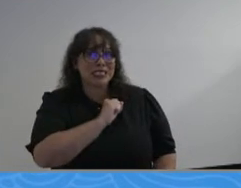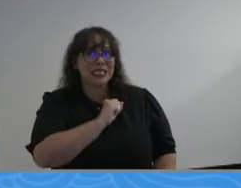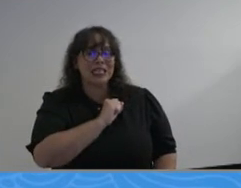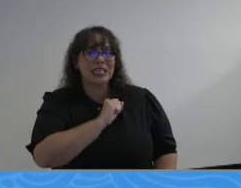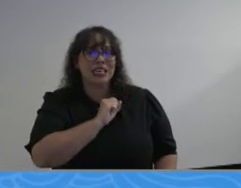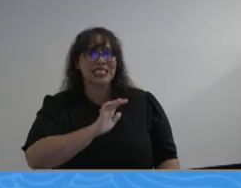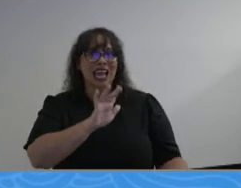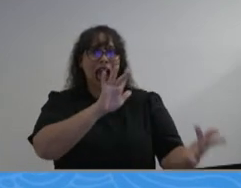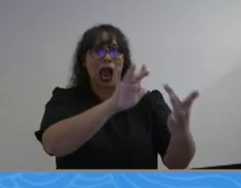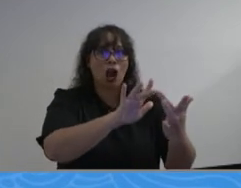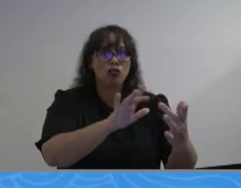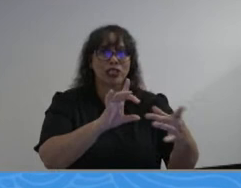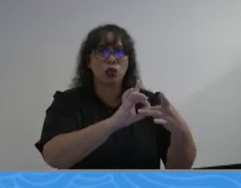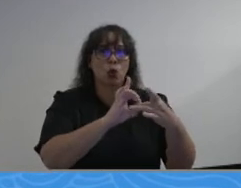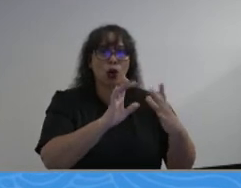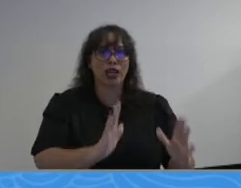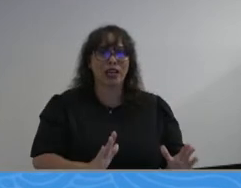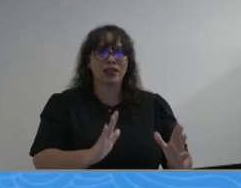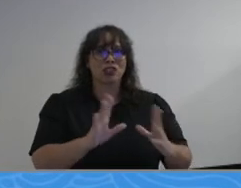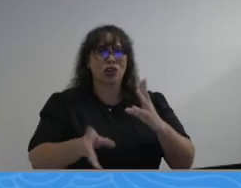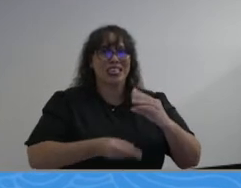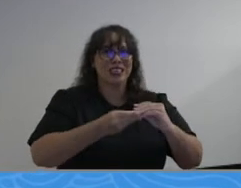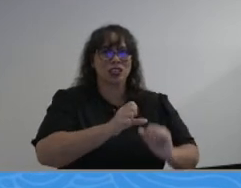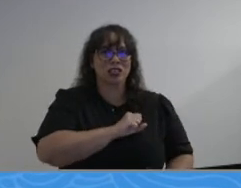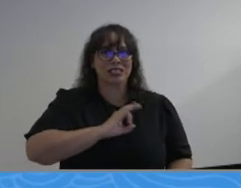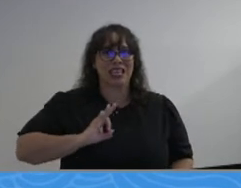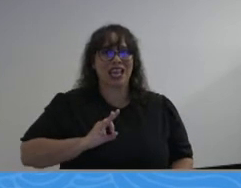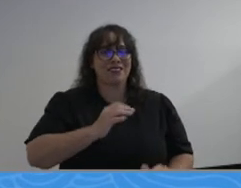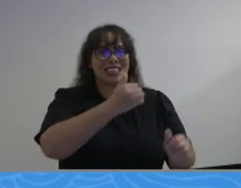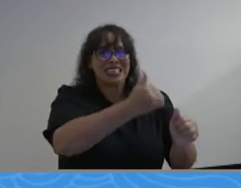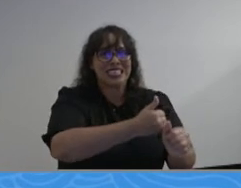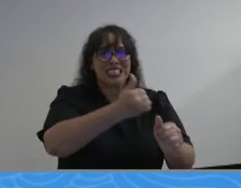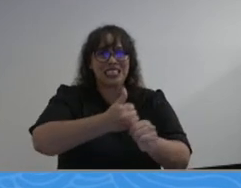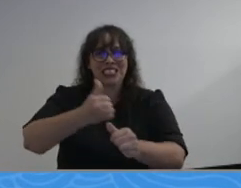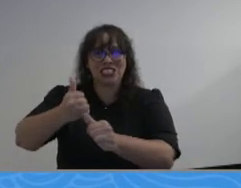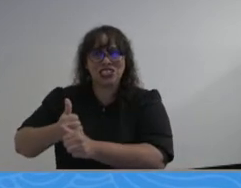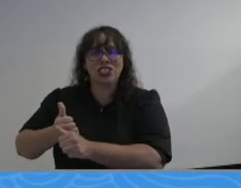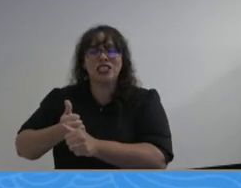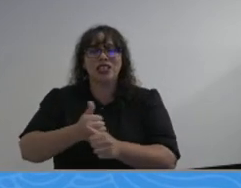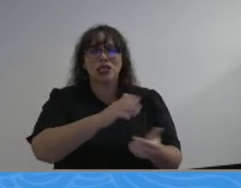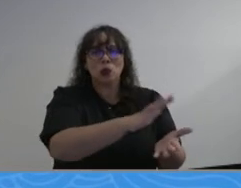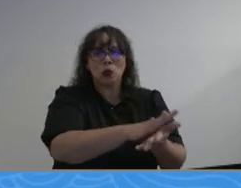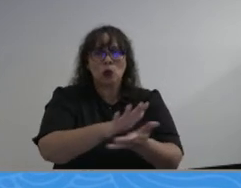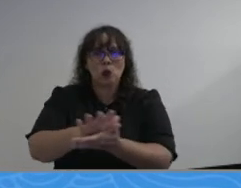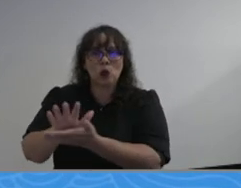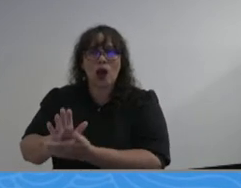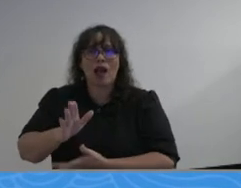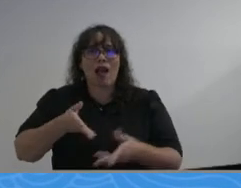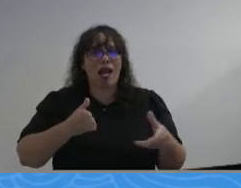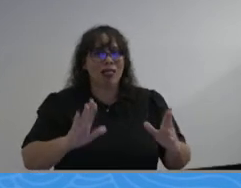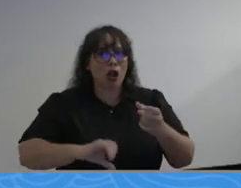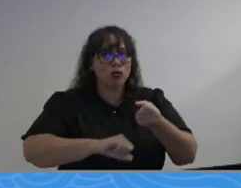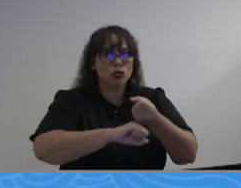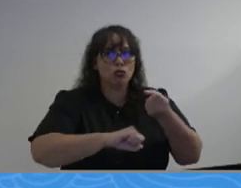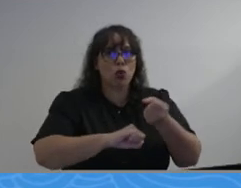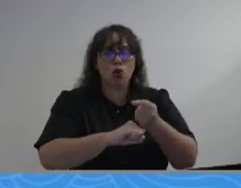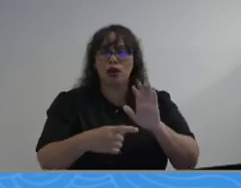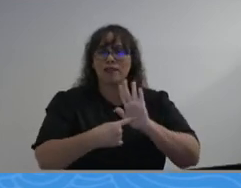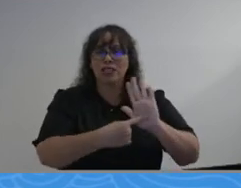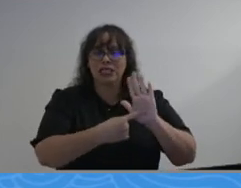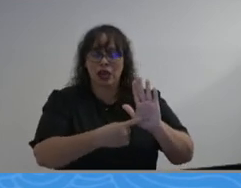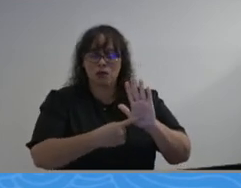of outreach coordinators or additional staff in each site that will allow to support, for